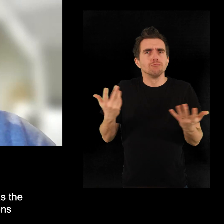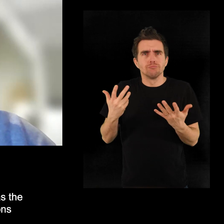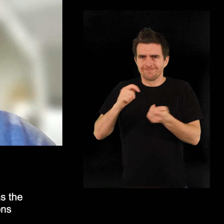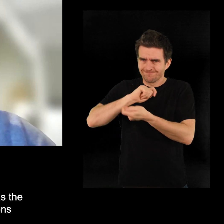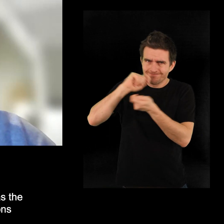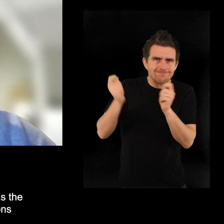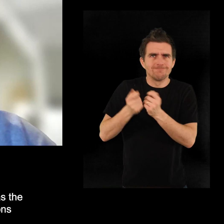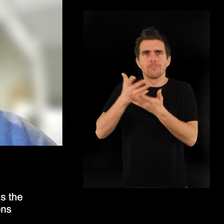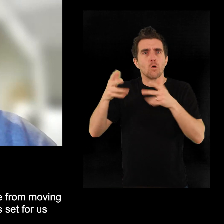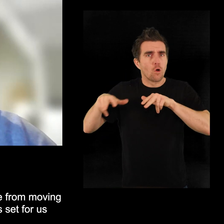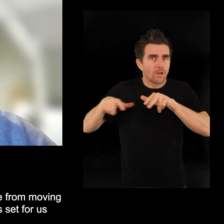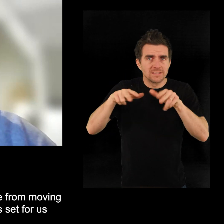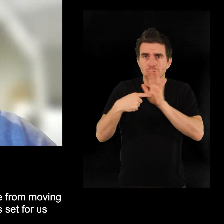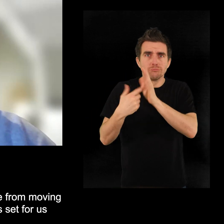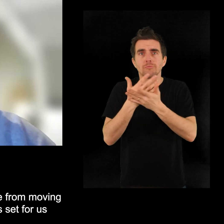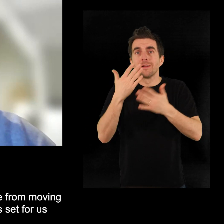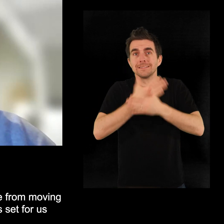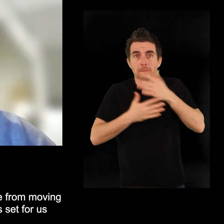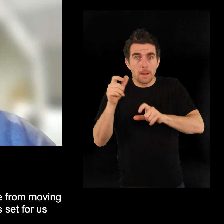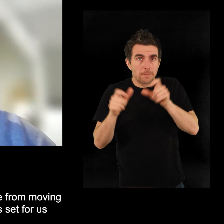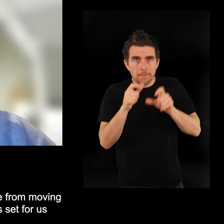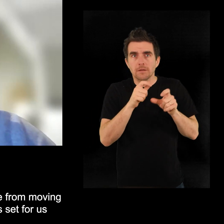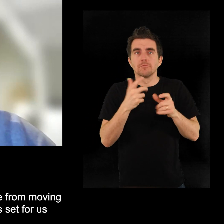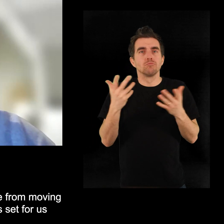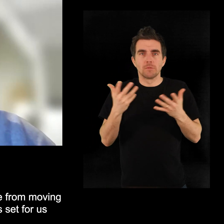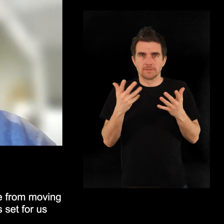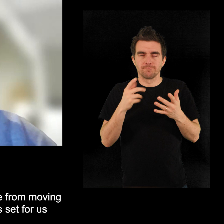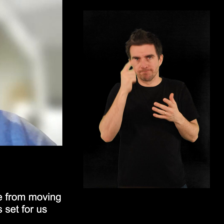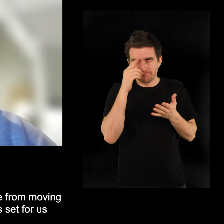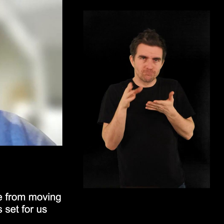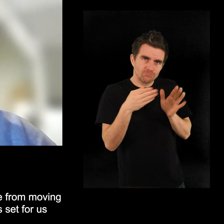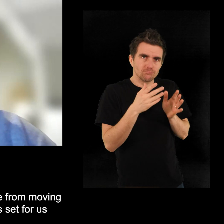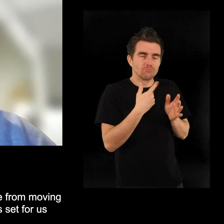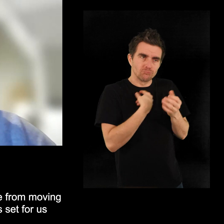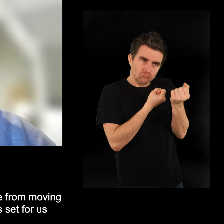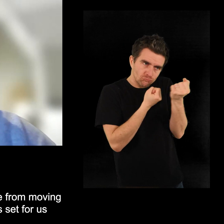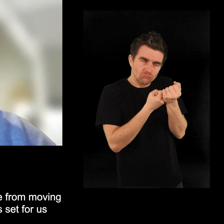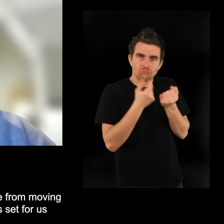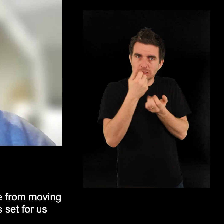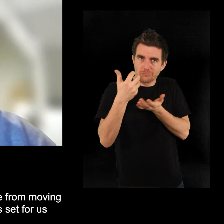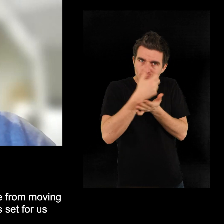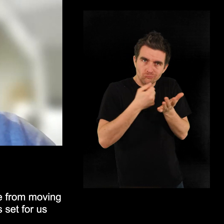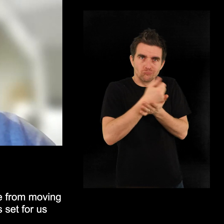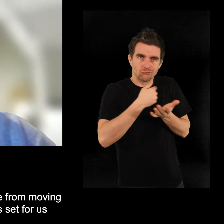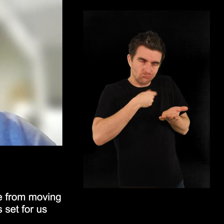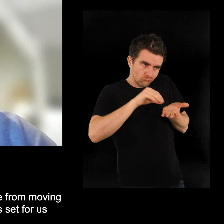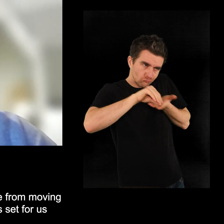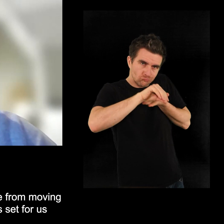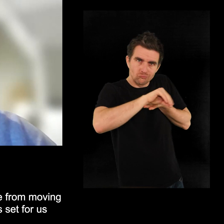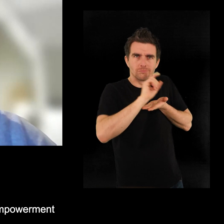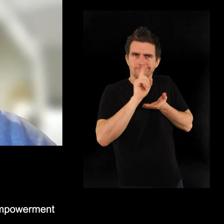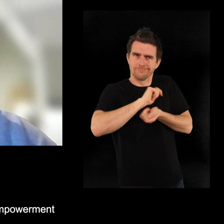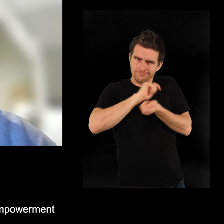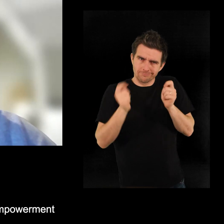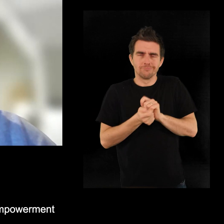of organizations representing disabled people from moving from charitable organizations set for